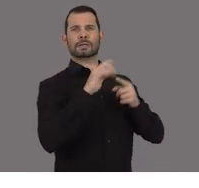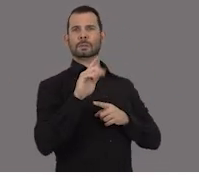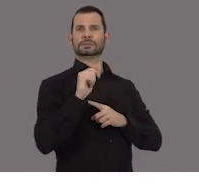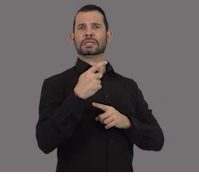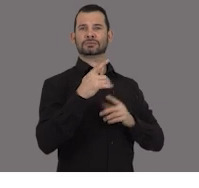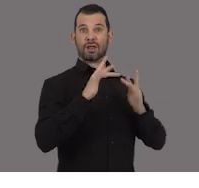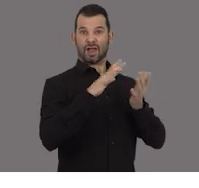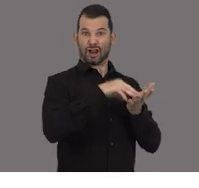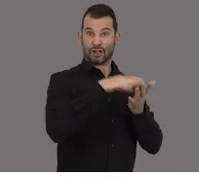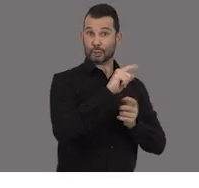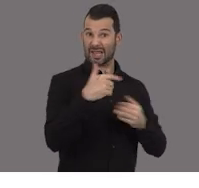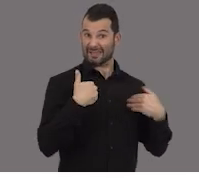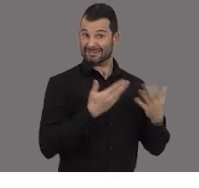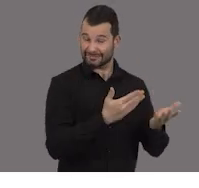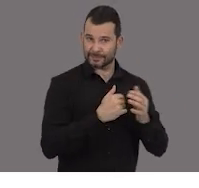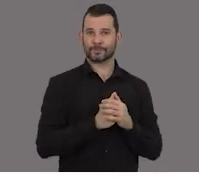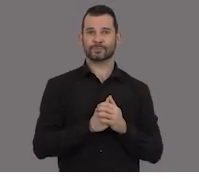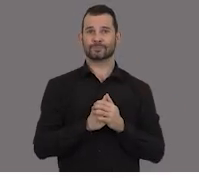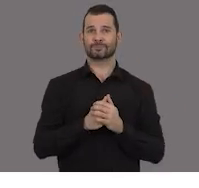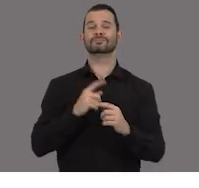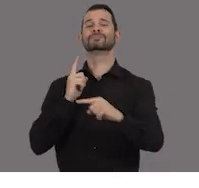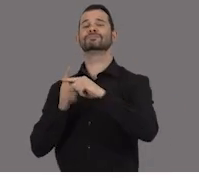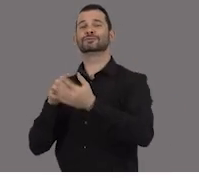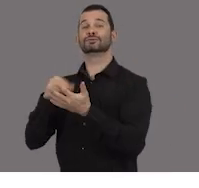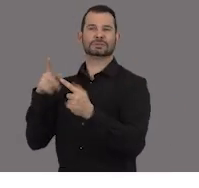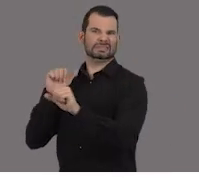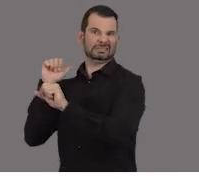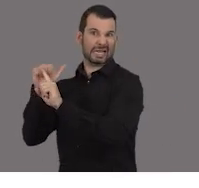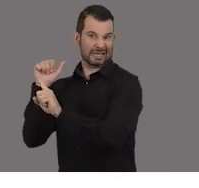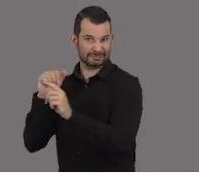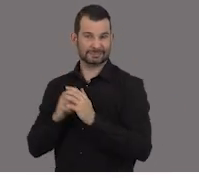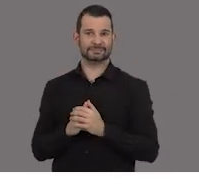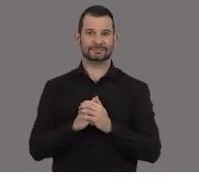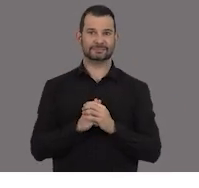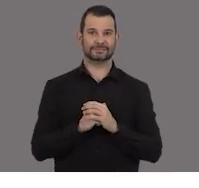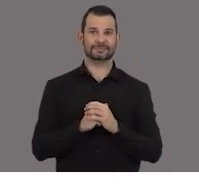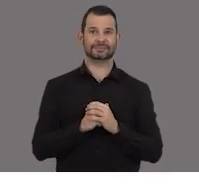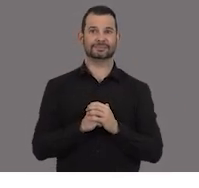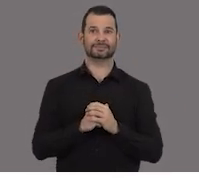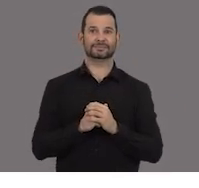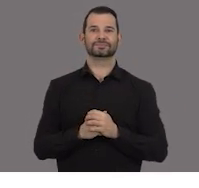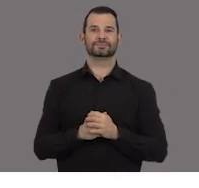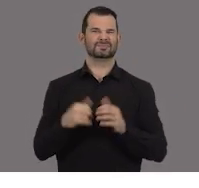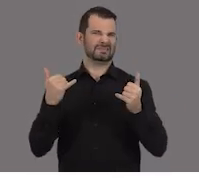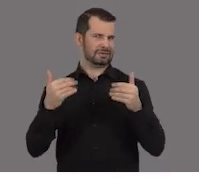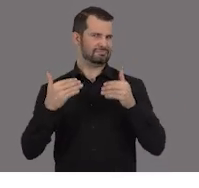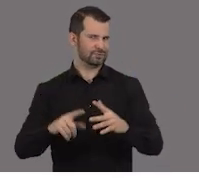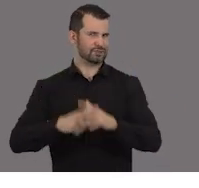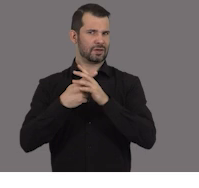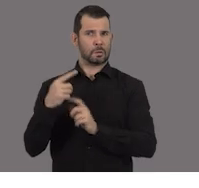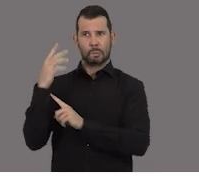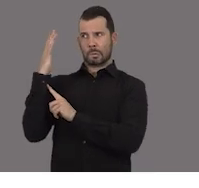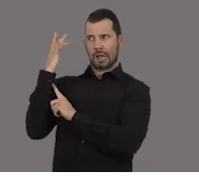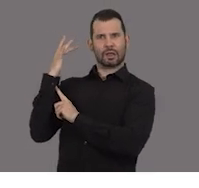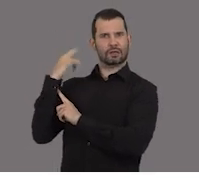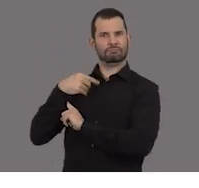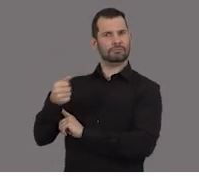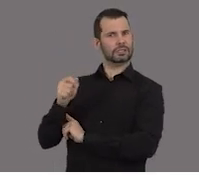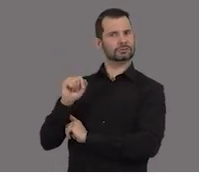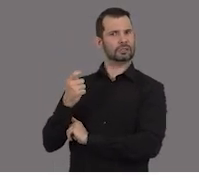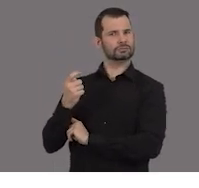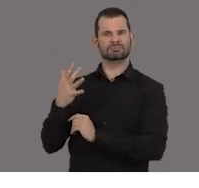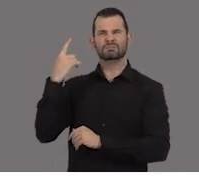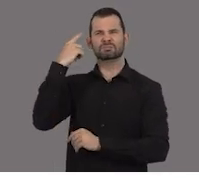Learn About Your Taxes online learning tool, and scams. Let's start